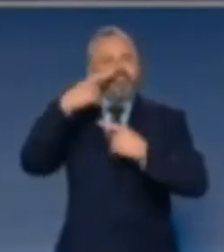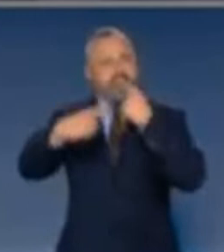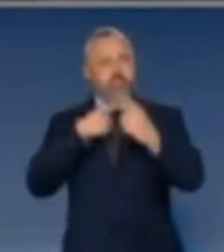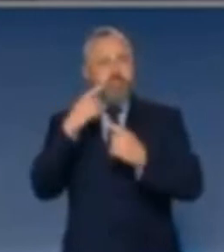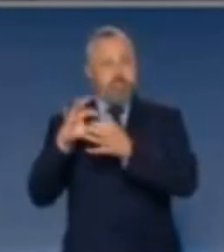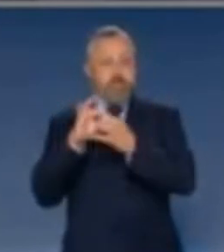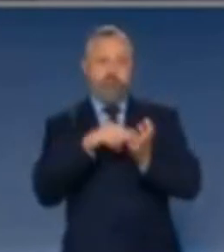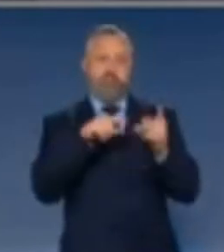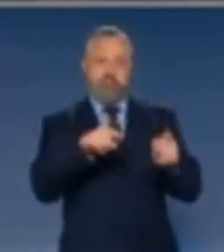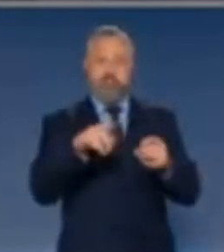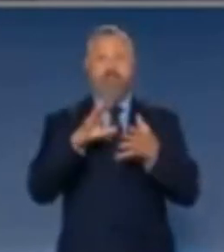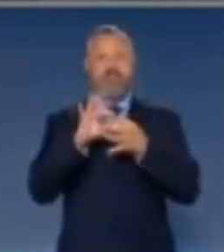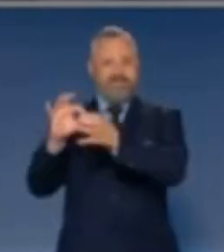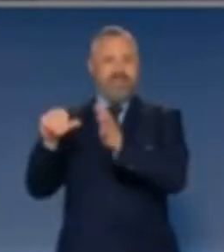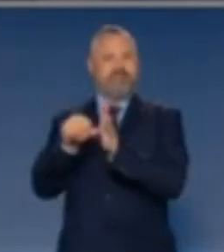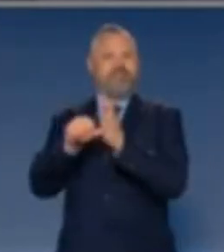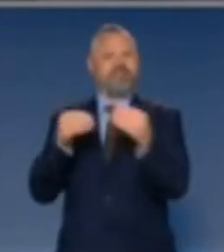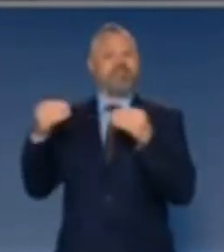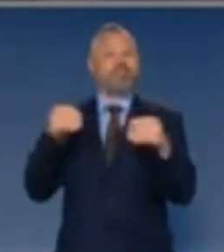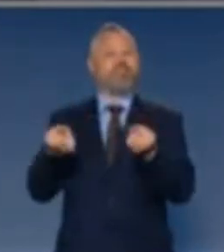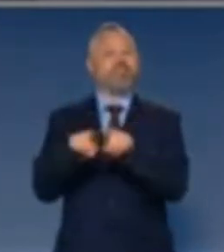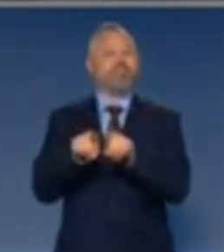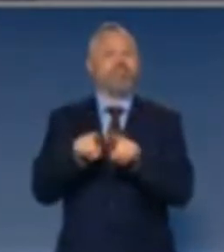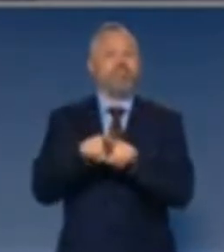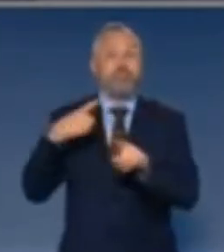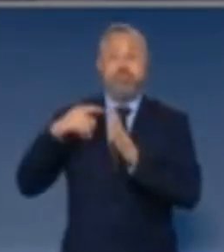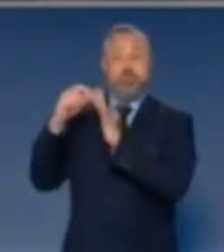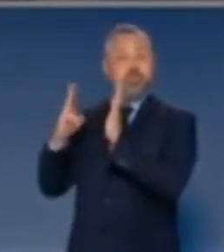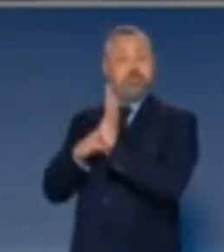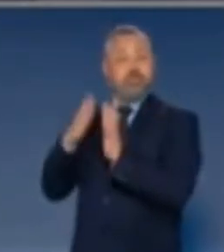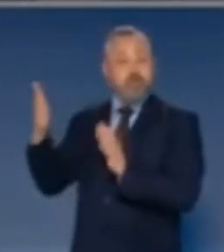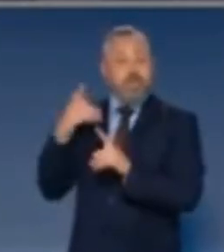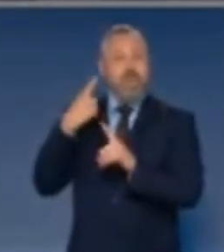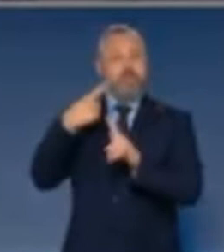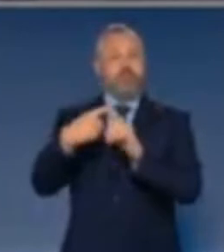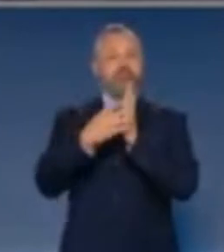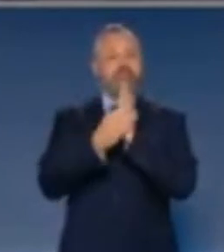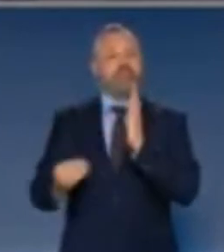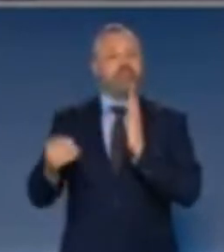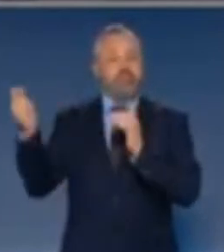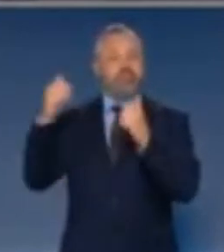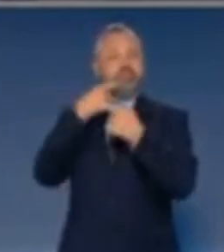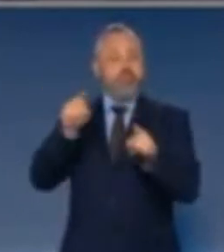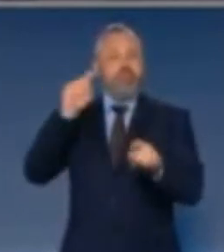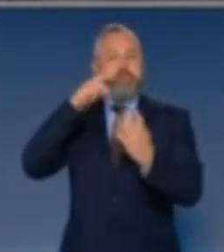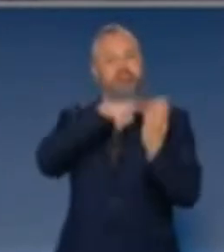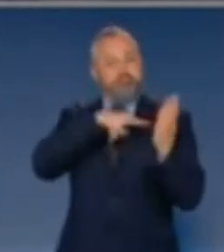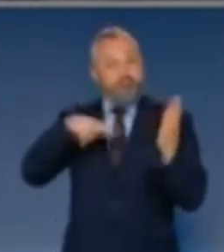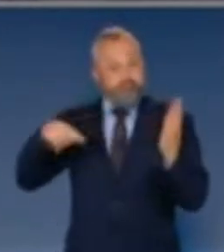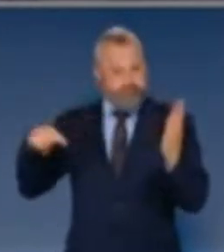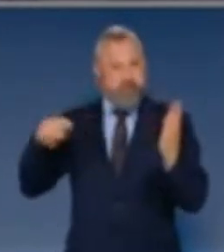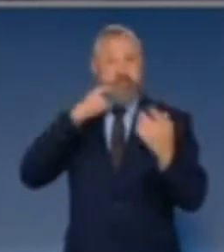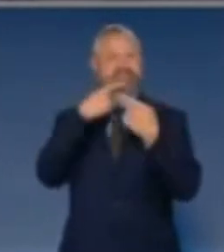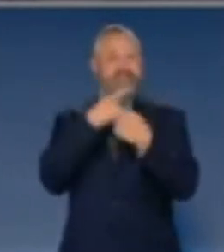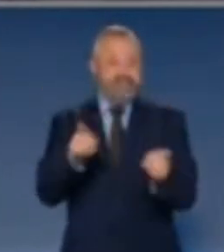major initiative, as the Prime Minister and the Treasurer have previously indicated, and so they'll do that. Lastly, I just want